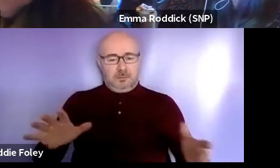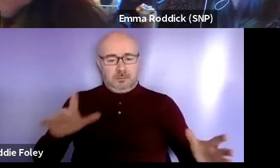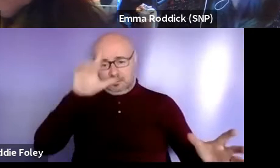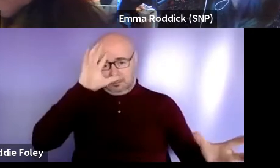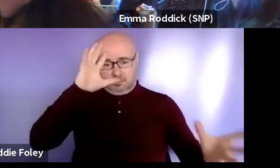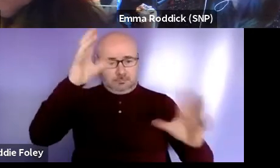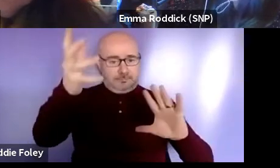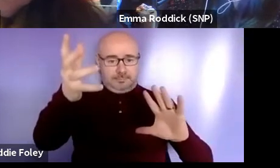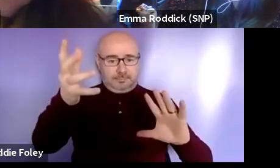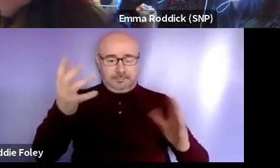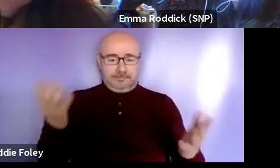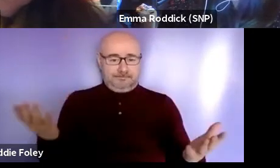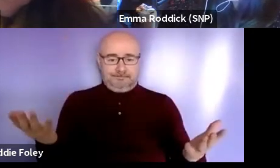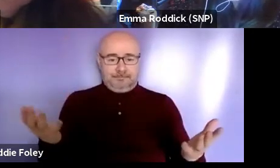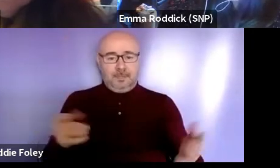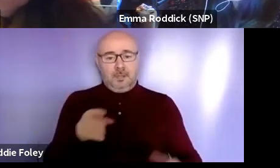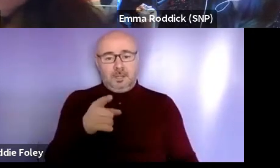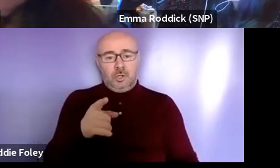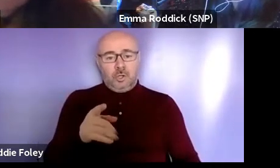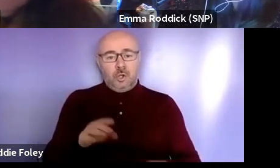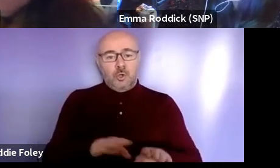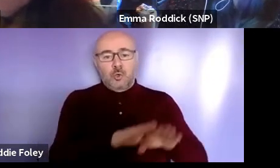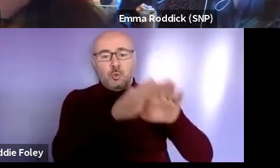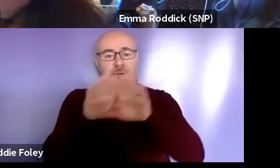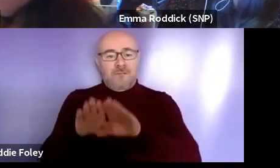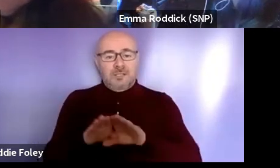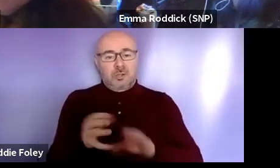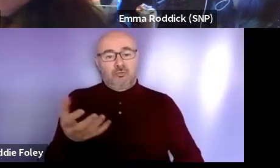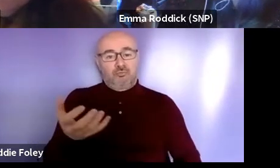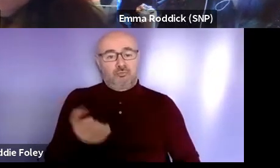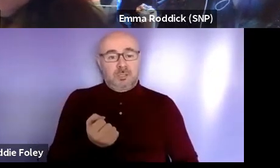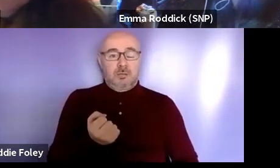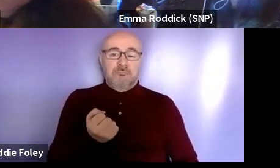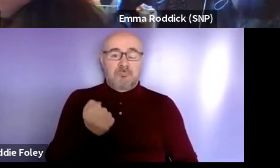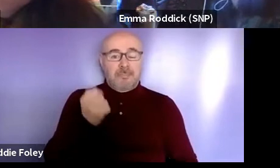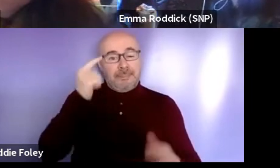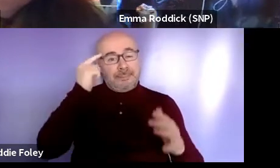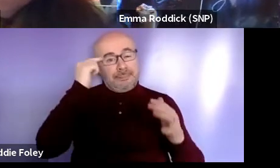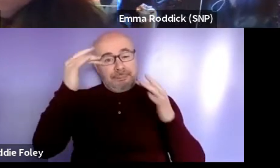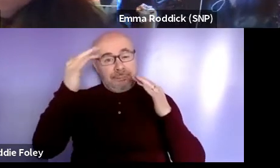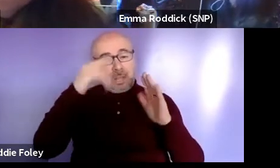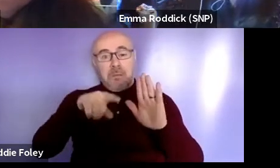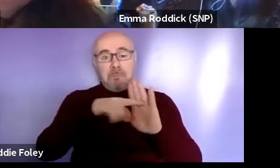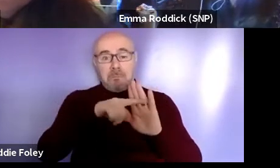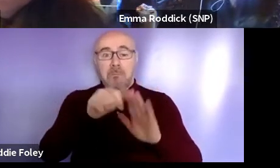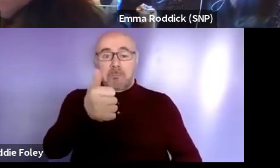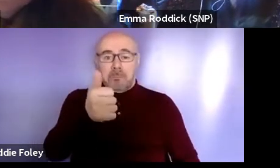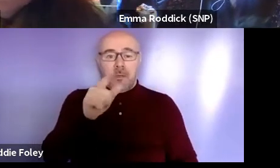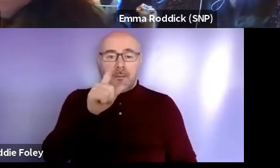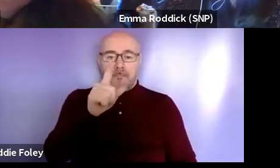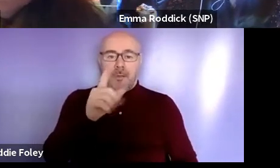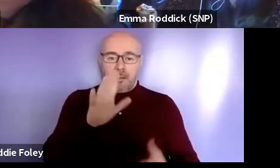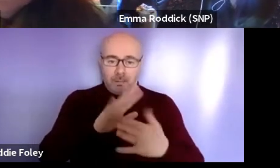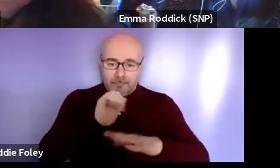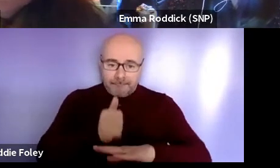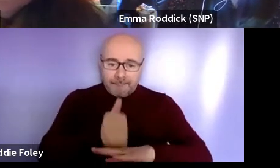idea behind universal credit was good, but the implementation has been awful. Disability benefits or a disability element should never be included